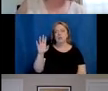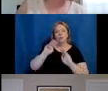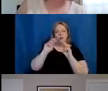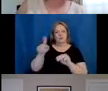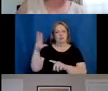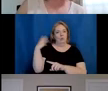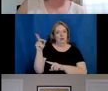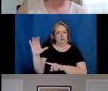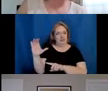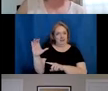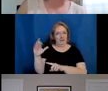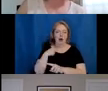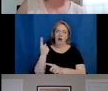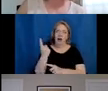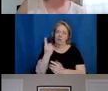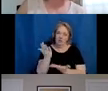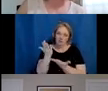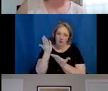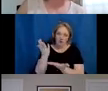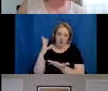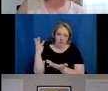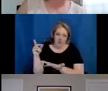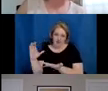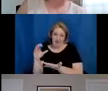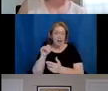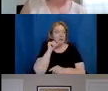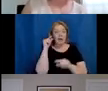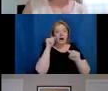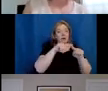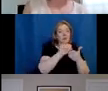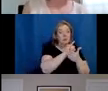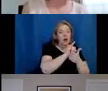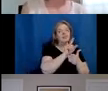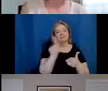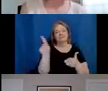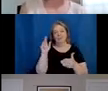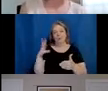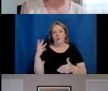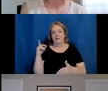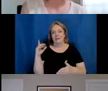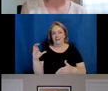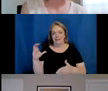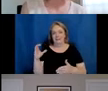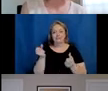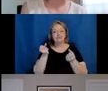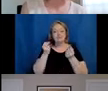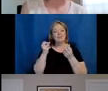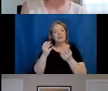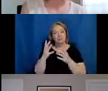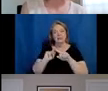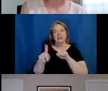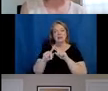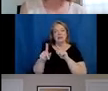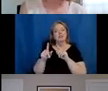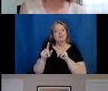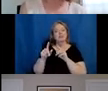I always recommend Washington, D.C., if not New York, because there are also a number of works on view at the Smithsonian